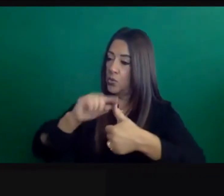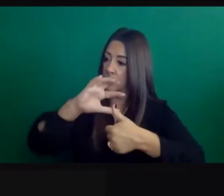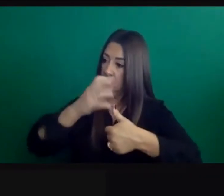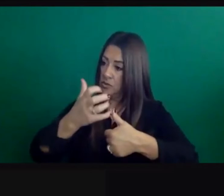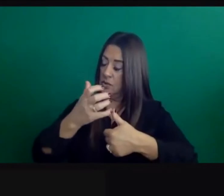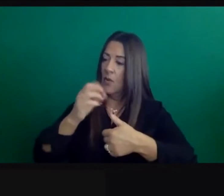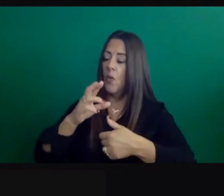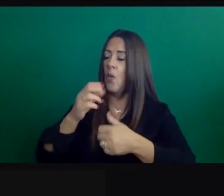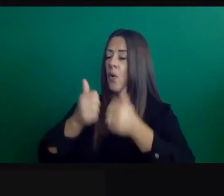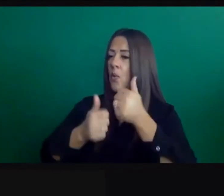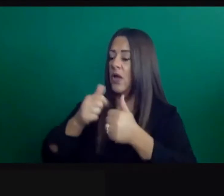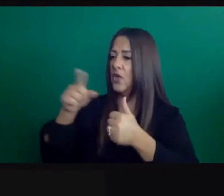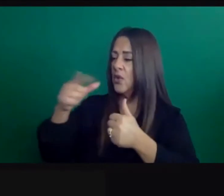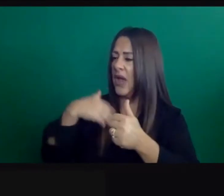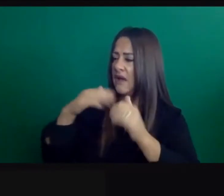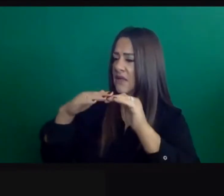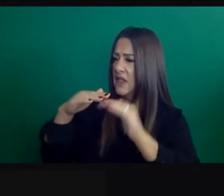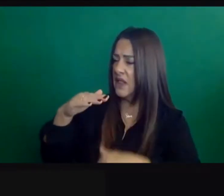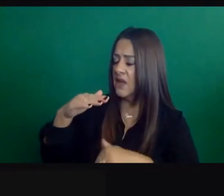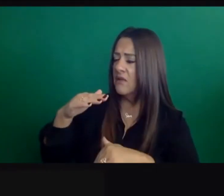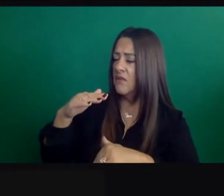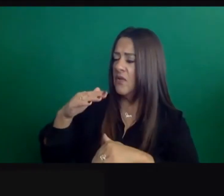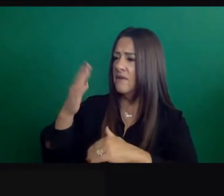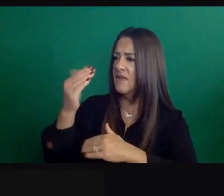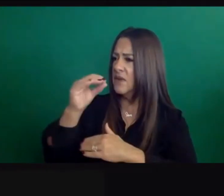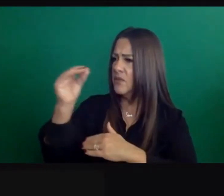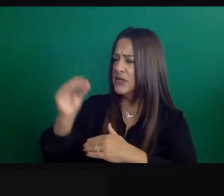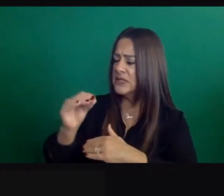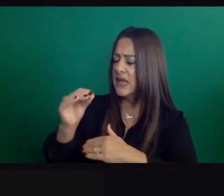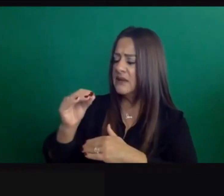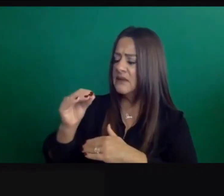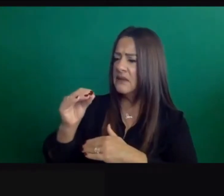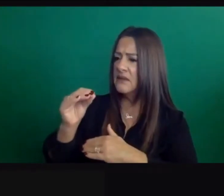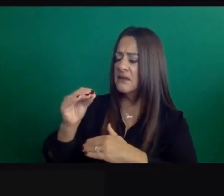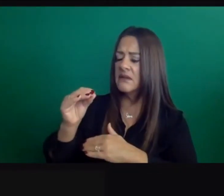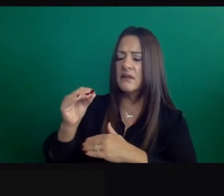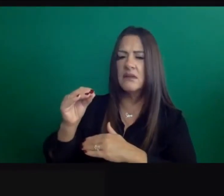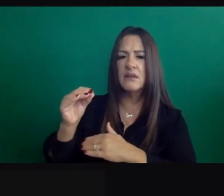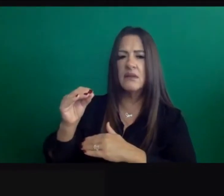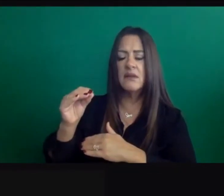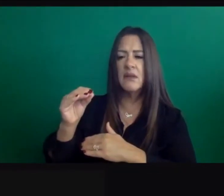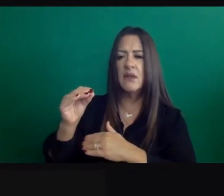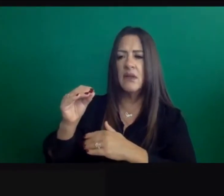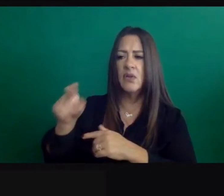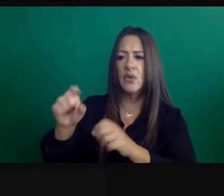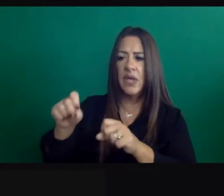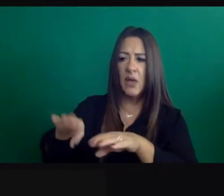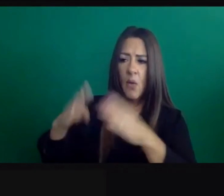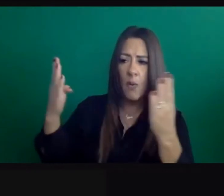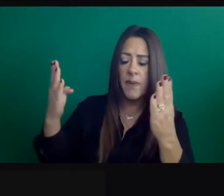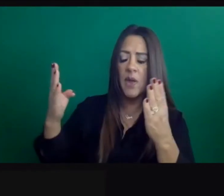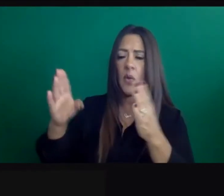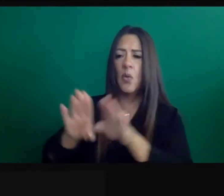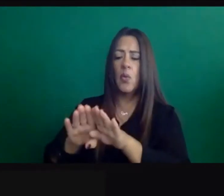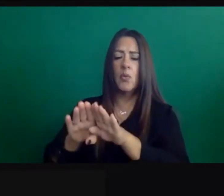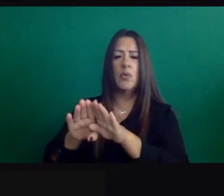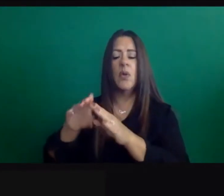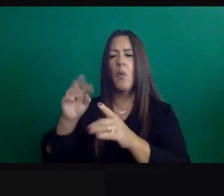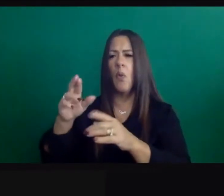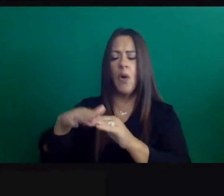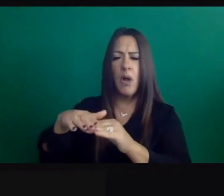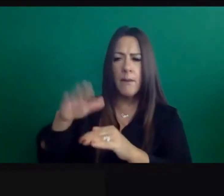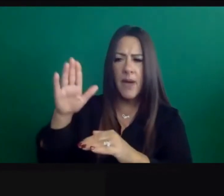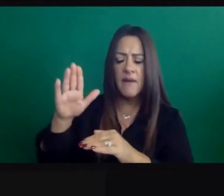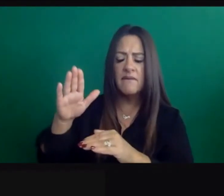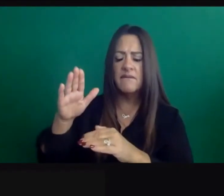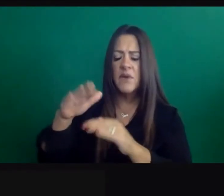still below the 15% to lift the order, or you've been above it. So we